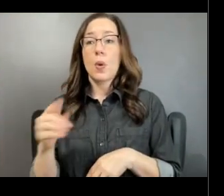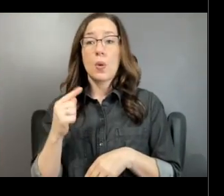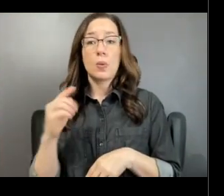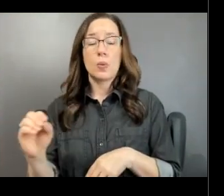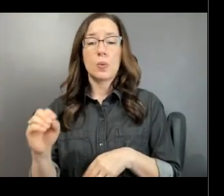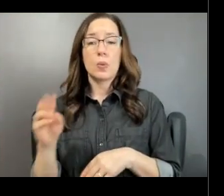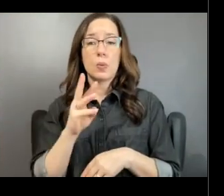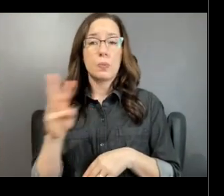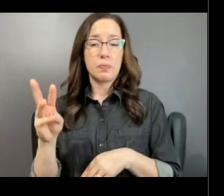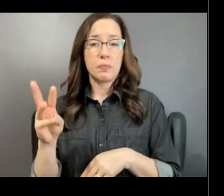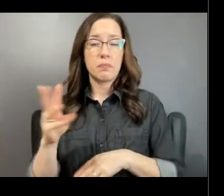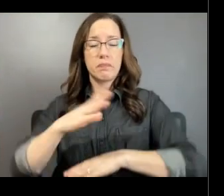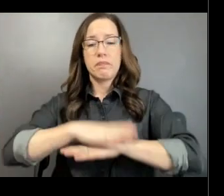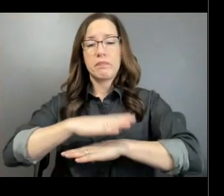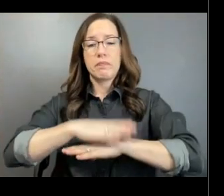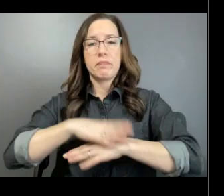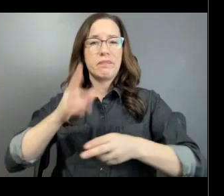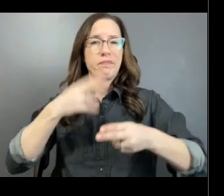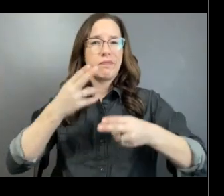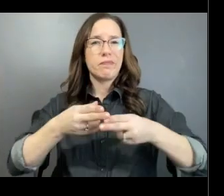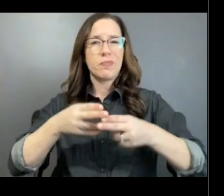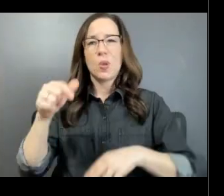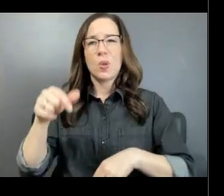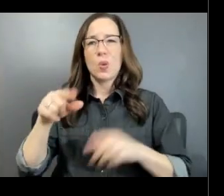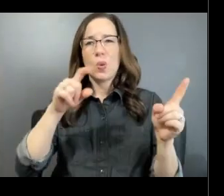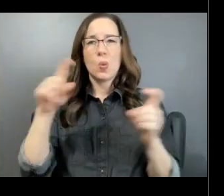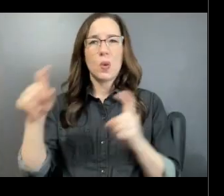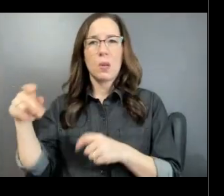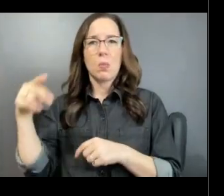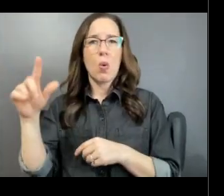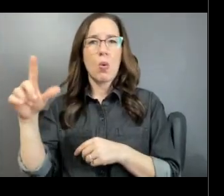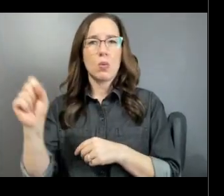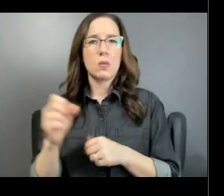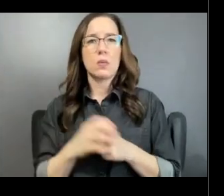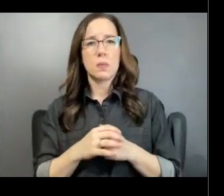platform calls these quick polls.